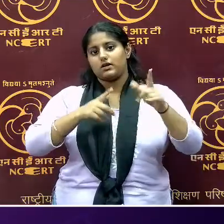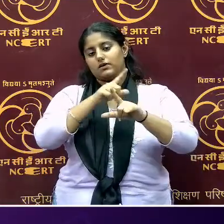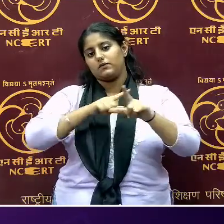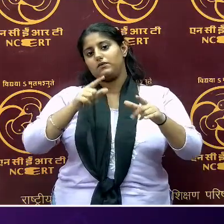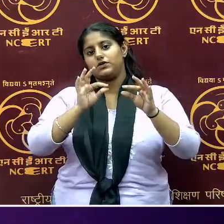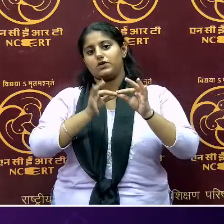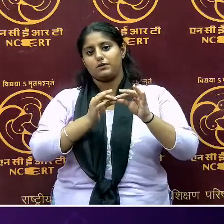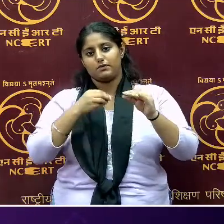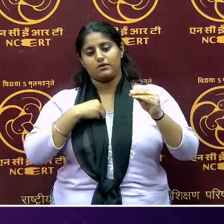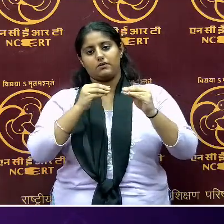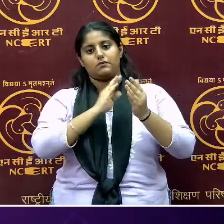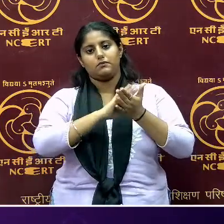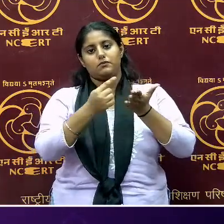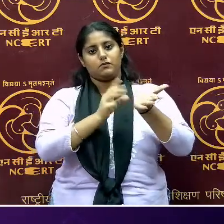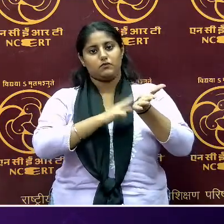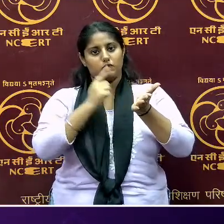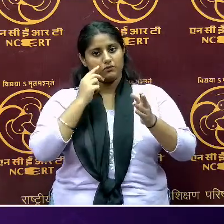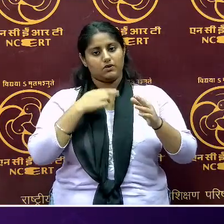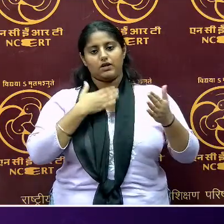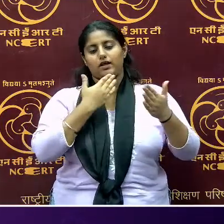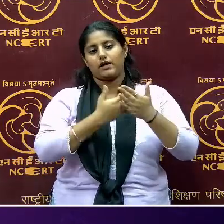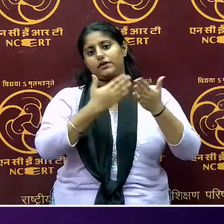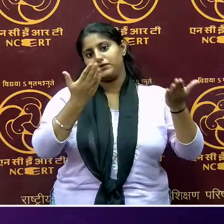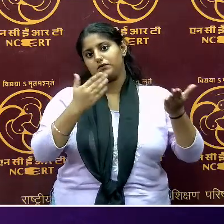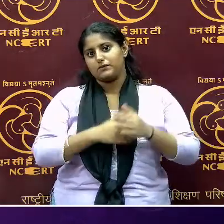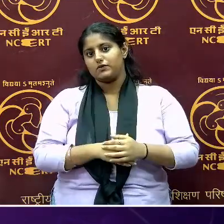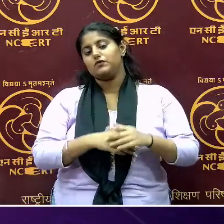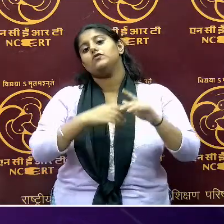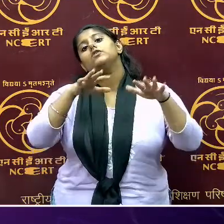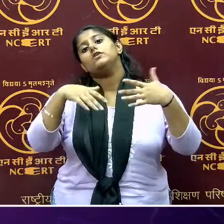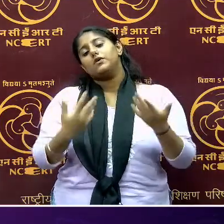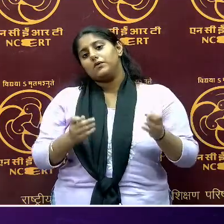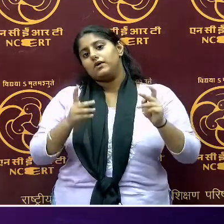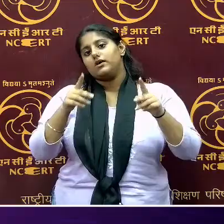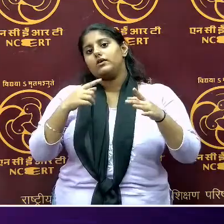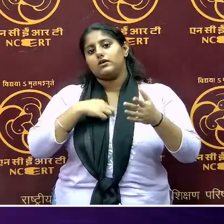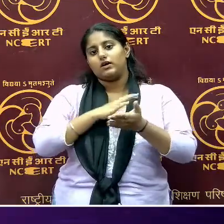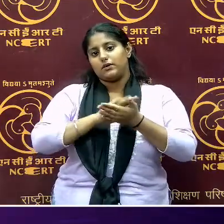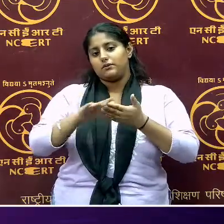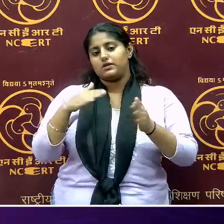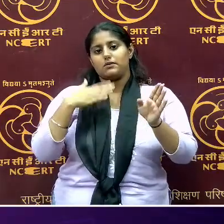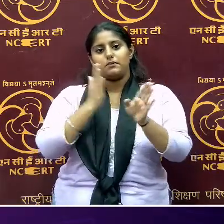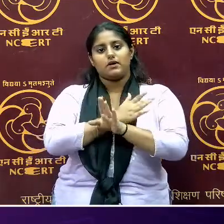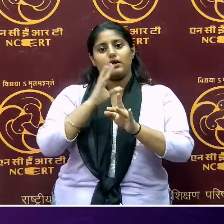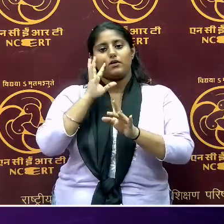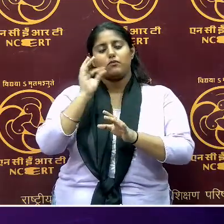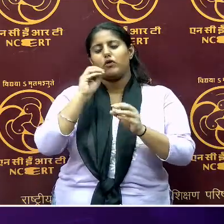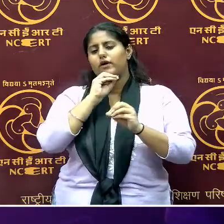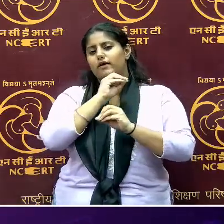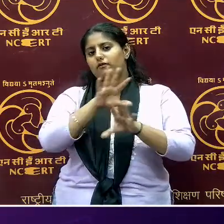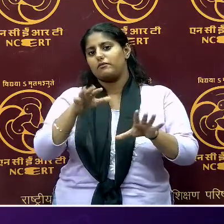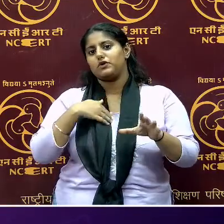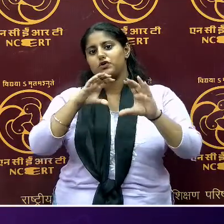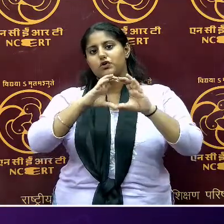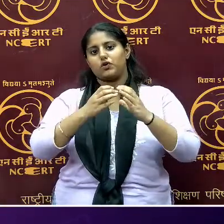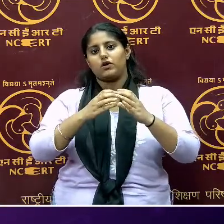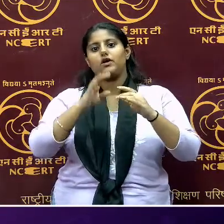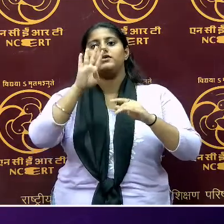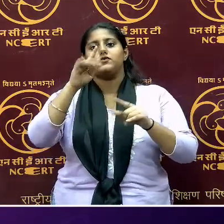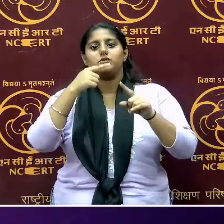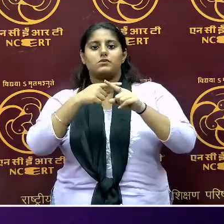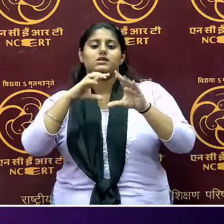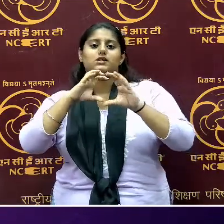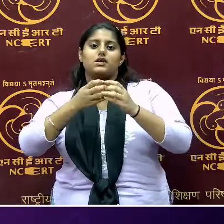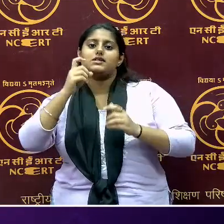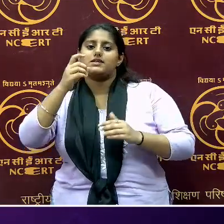interpreter, Ms. Bhumi, for joining us. Thank you so much. And before I leave, here's a very important information for all our students of class 4th